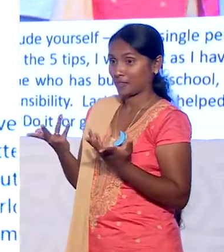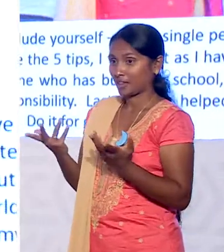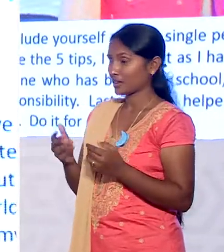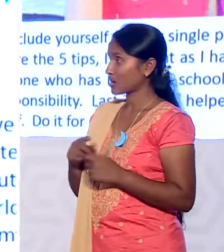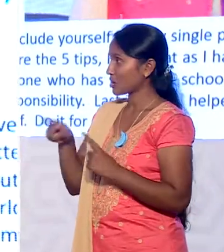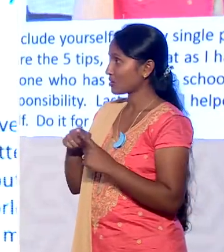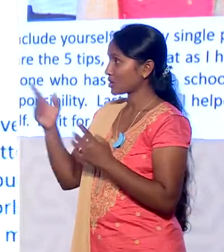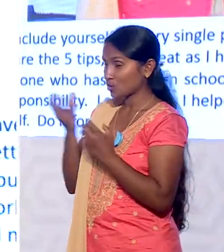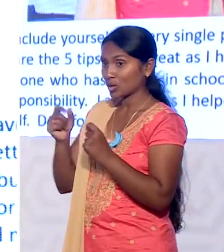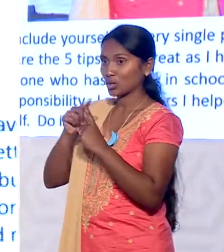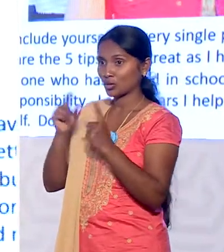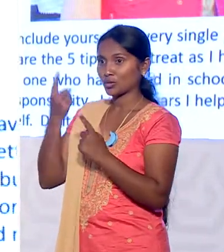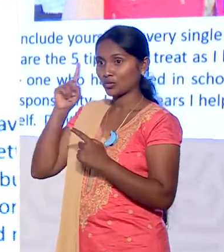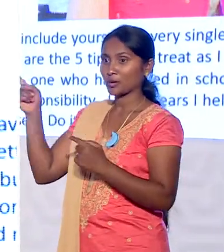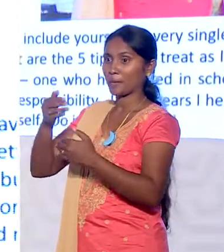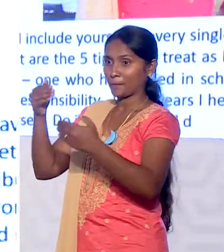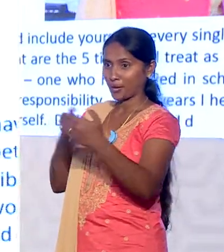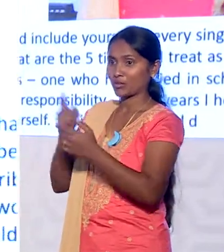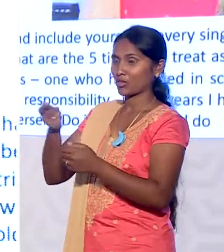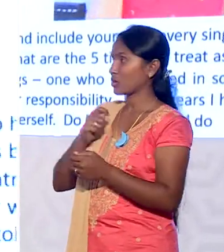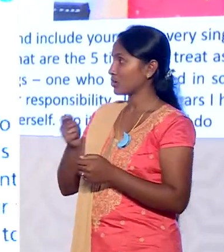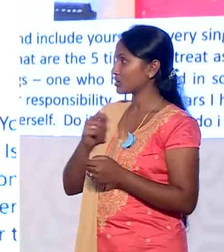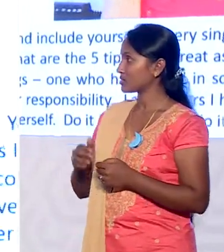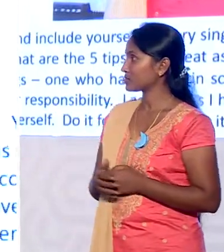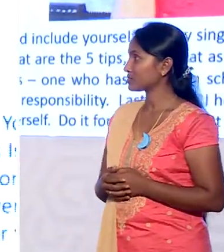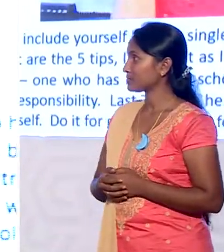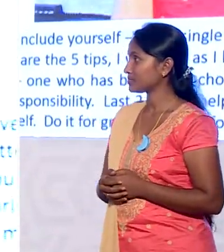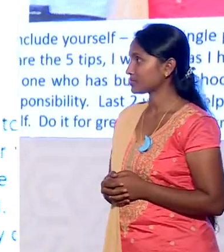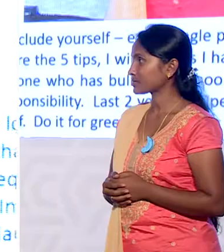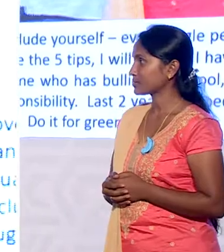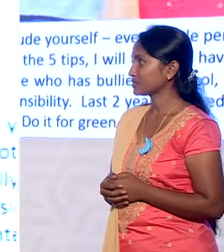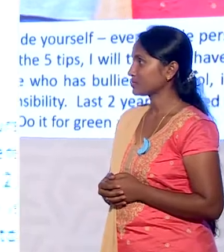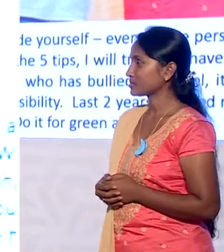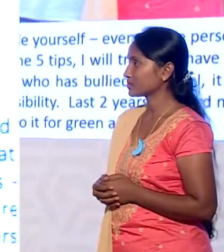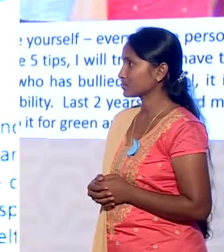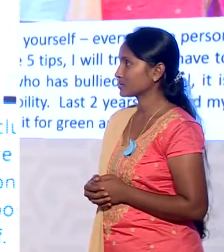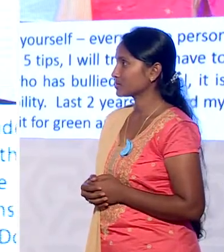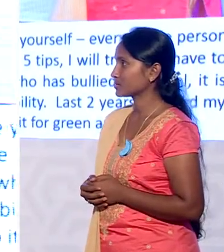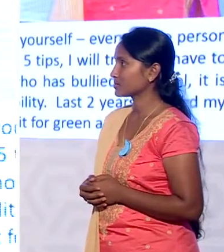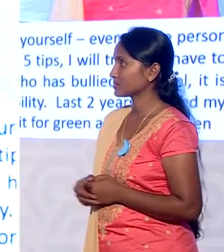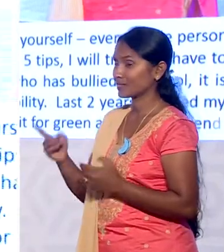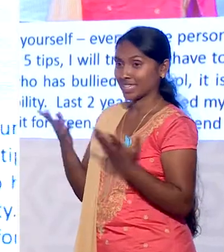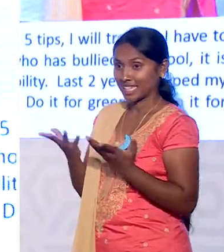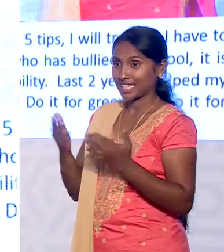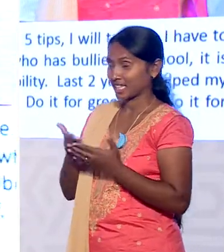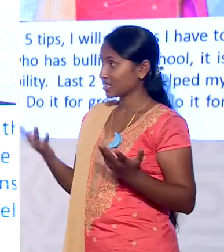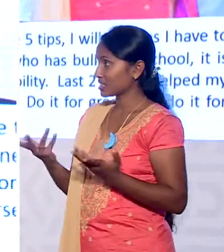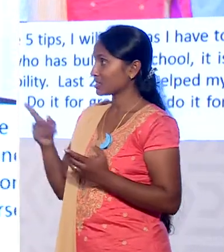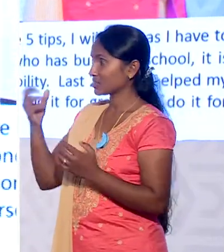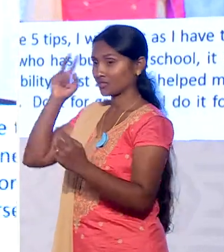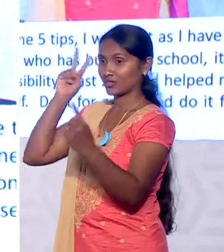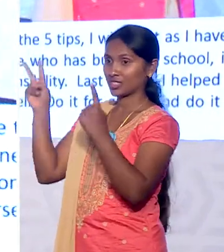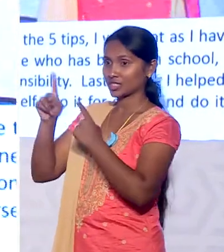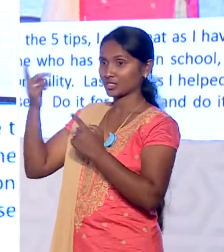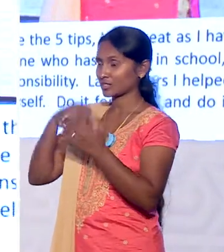is I wanted to do it on the back of a horse. Rupert, you and I are kindred spirits. And the crazy thing is, the vision came to me that